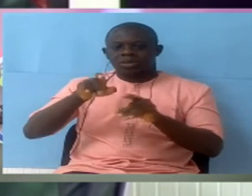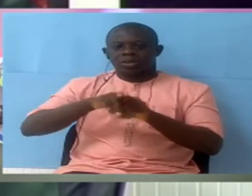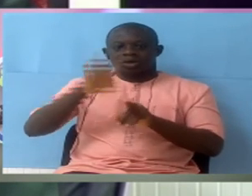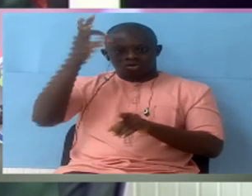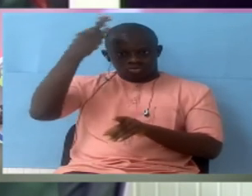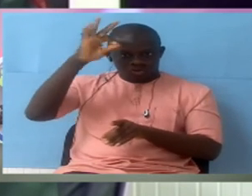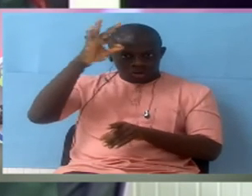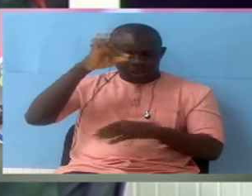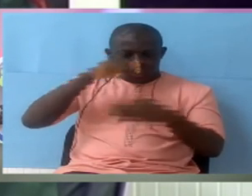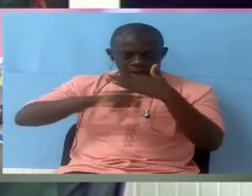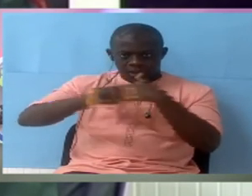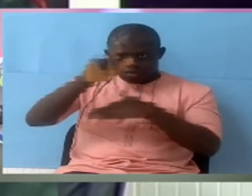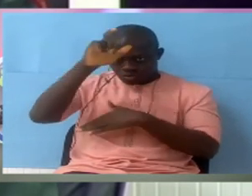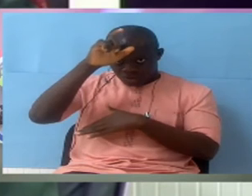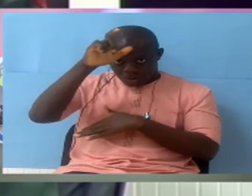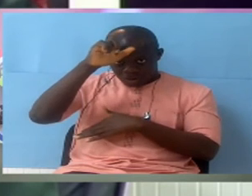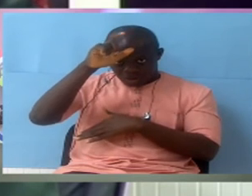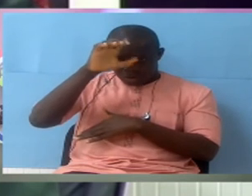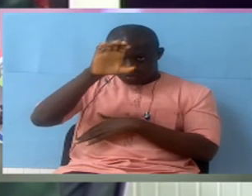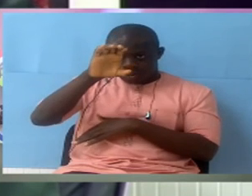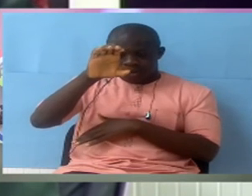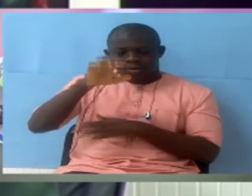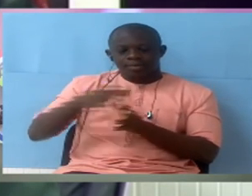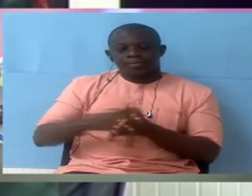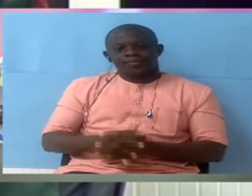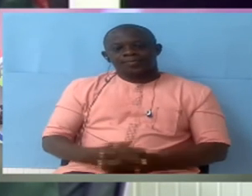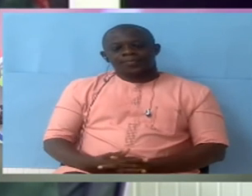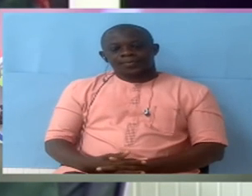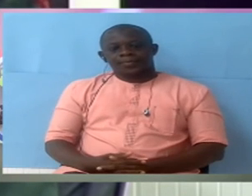ganaw buma deme jeexal suma njanga bima defi won ci Turkey.